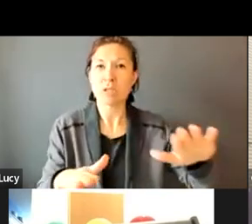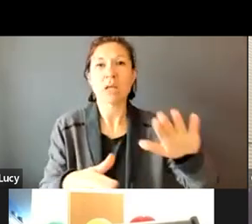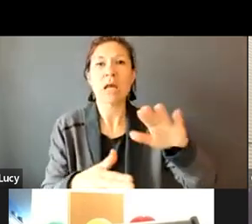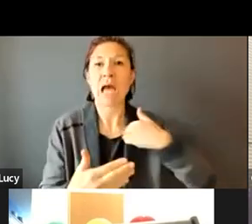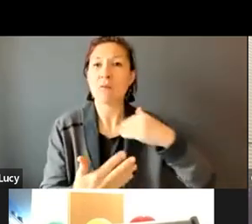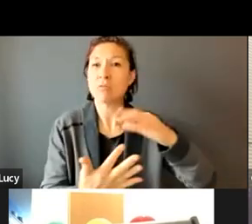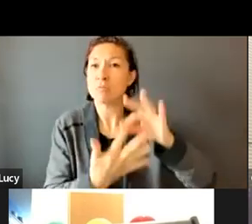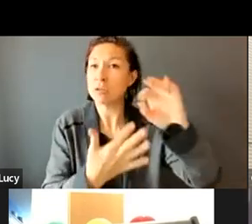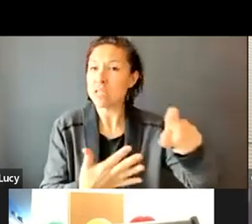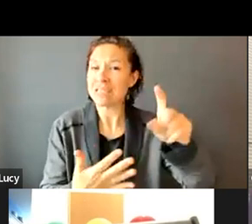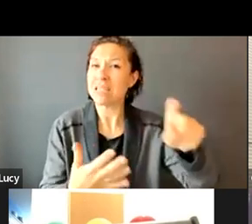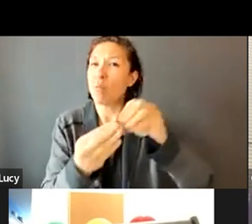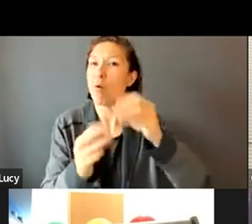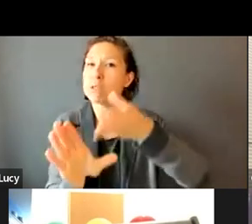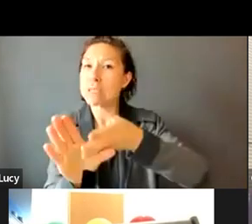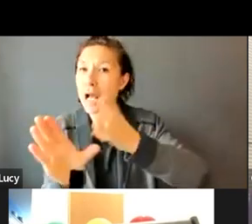and psychologists